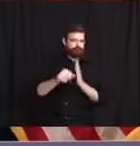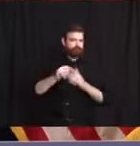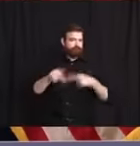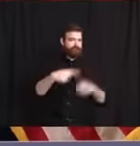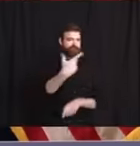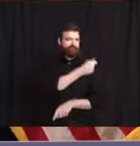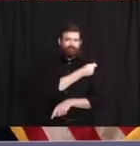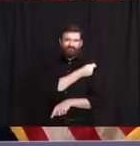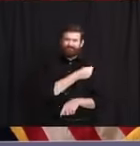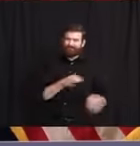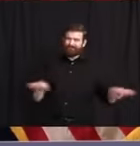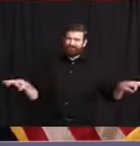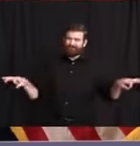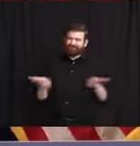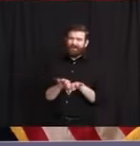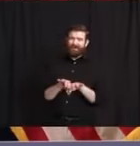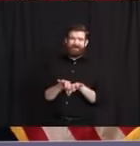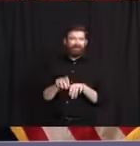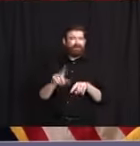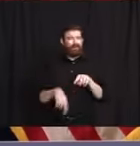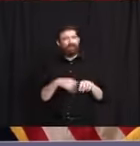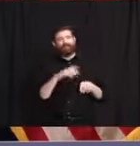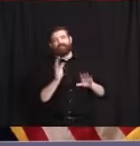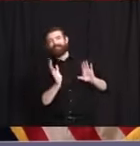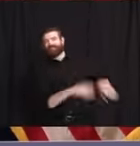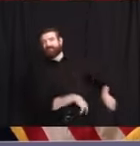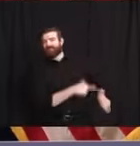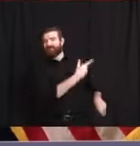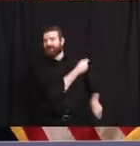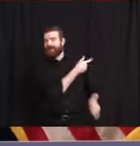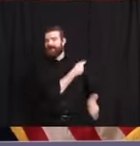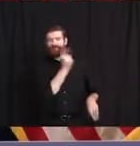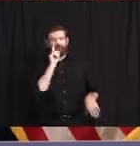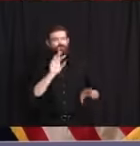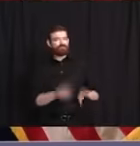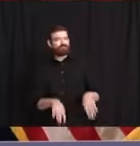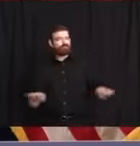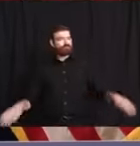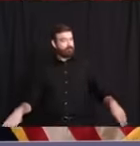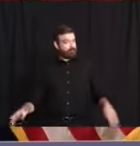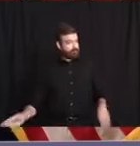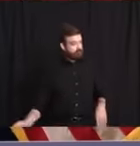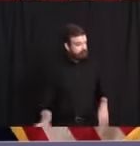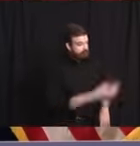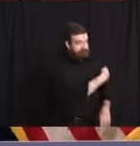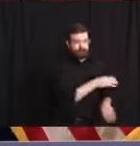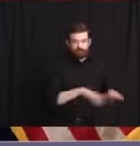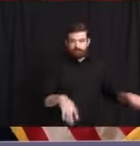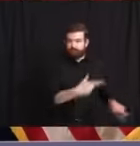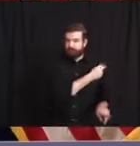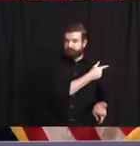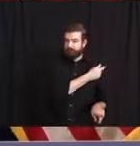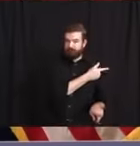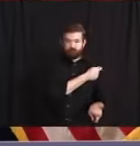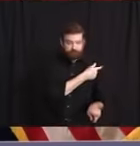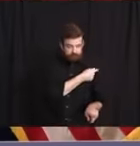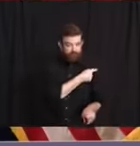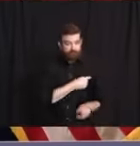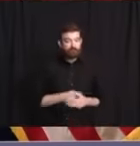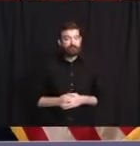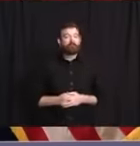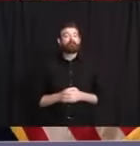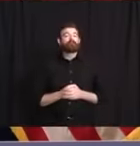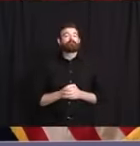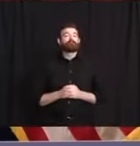And we just can't let that, folks have to really get that top of mind. Thank you for everything.